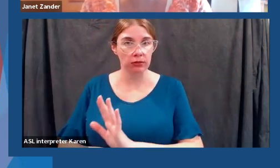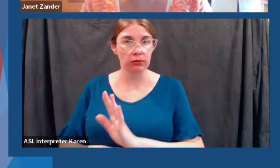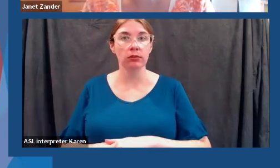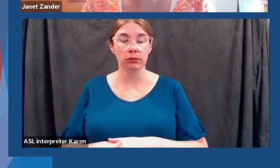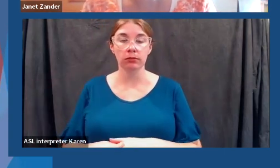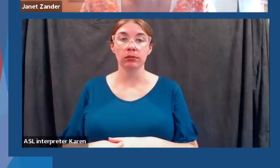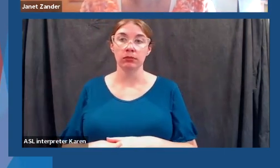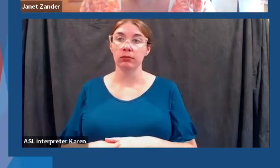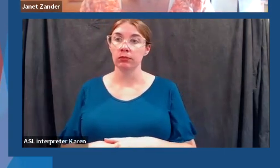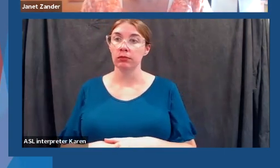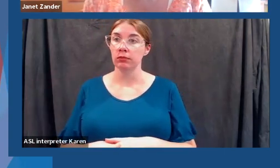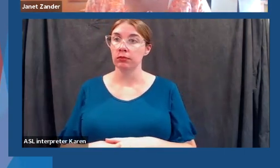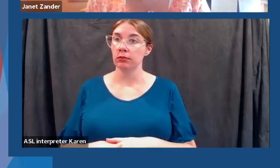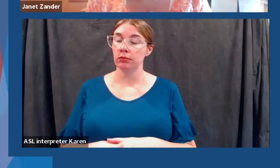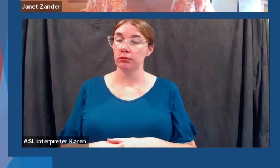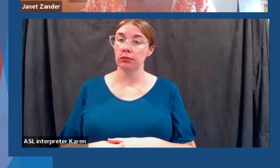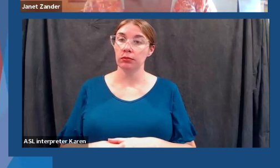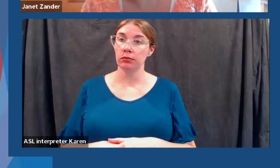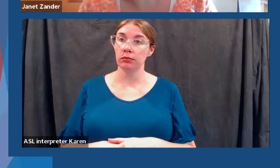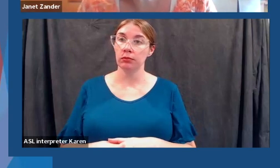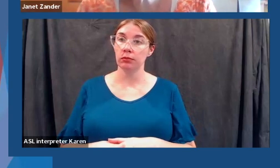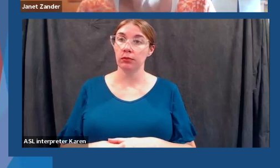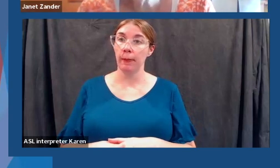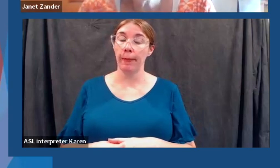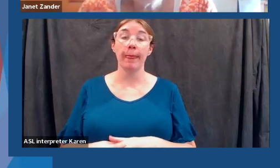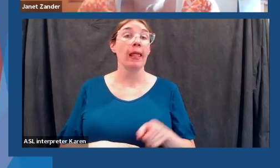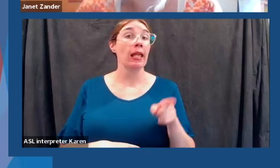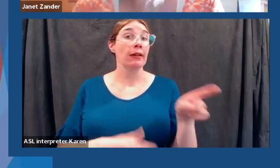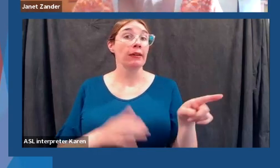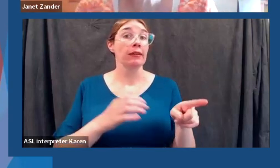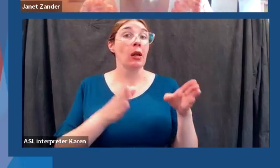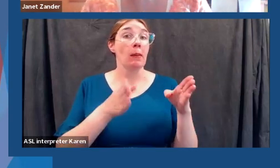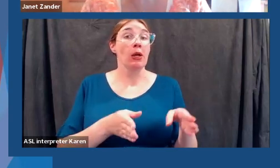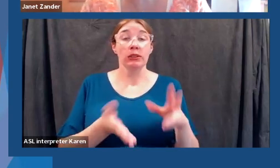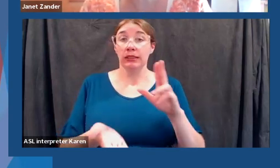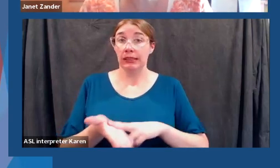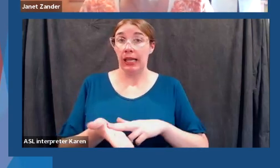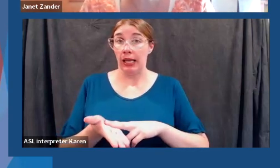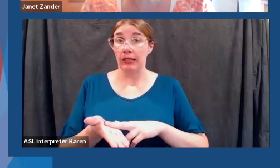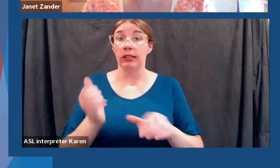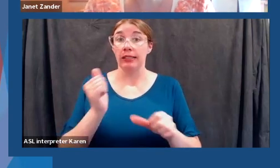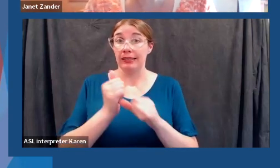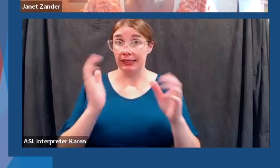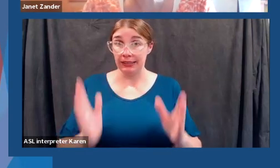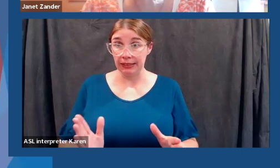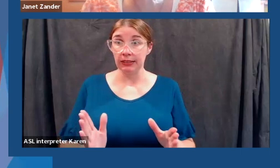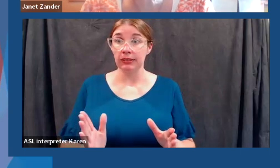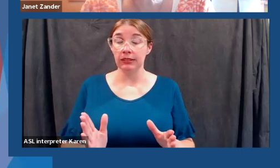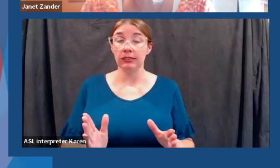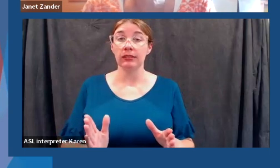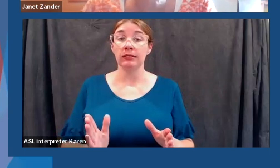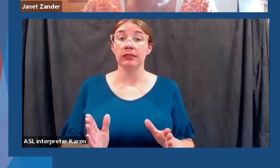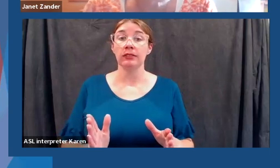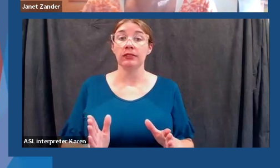box for them. If someone signs the voter assistant return envelope on their behalf, they have to make sure that they've also signed